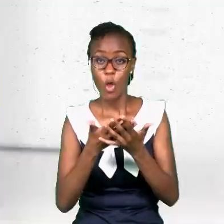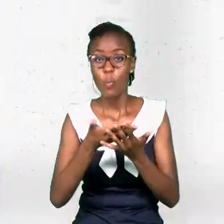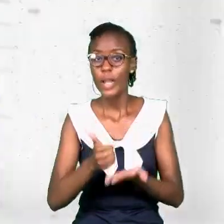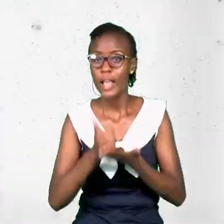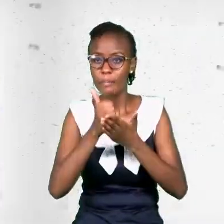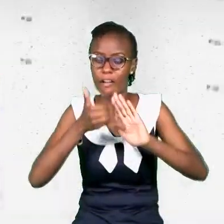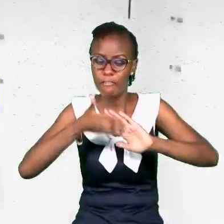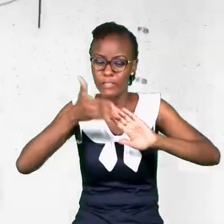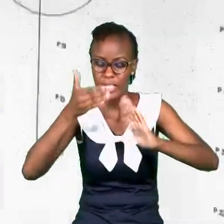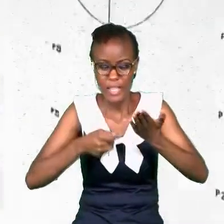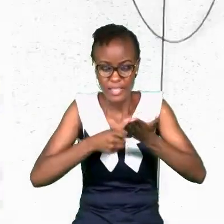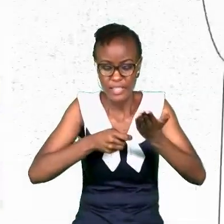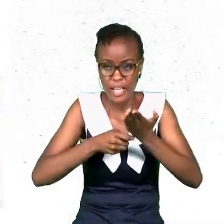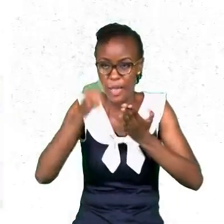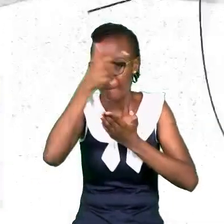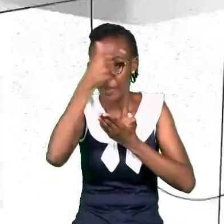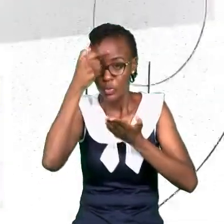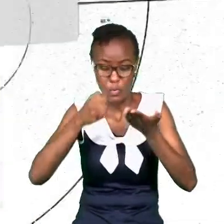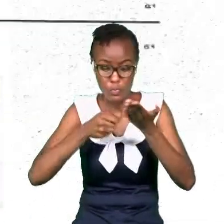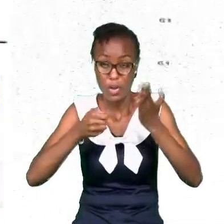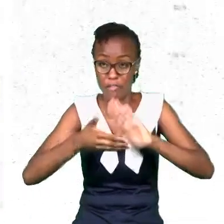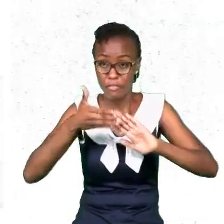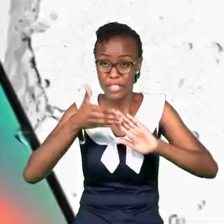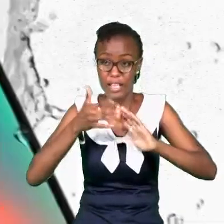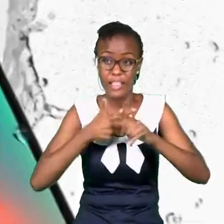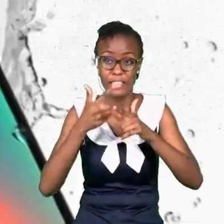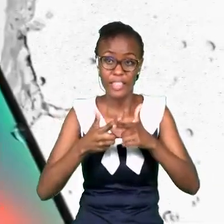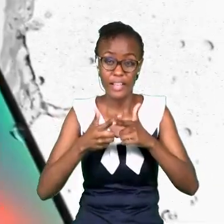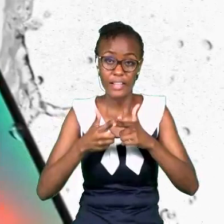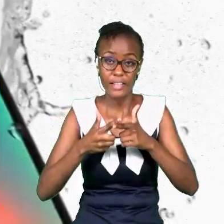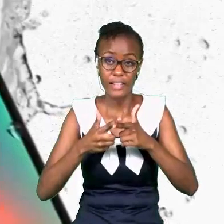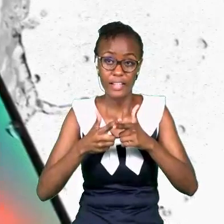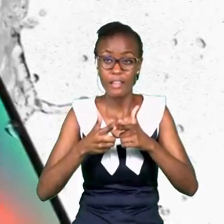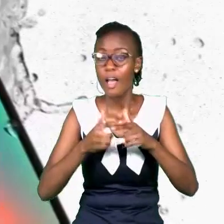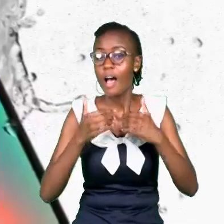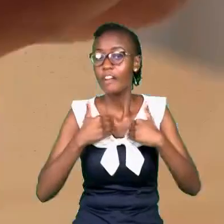speeds, meaning devices capable of fast charging will be charged at the same